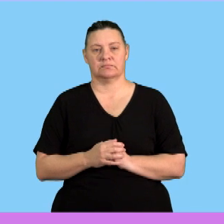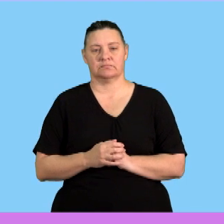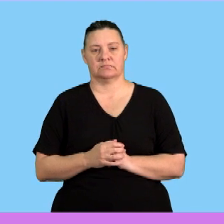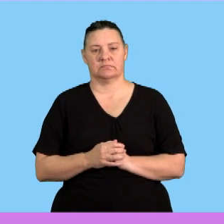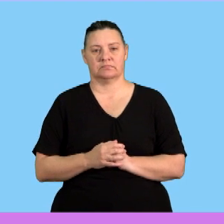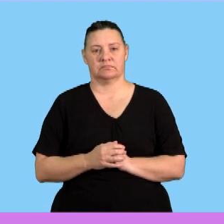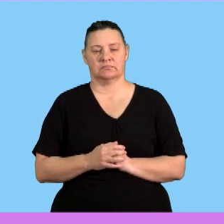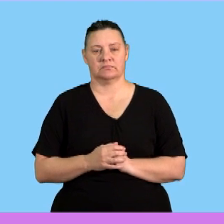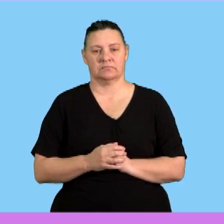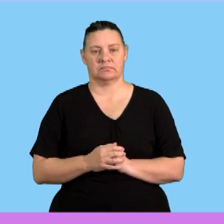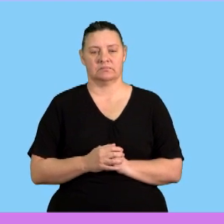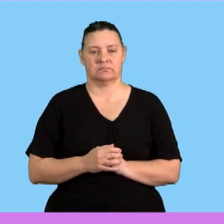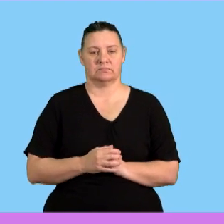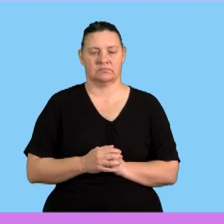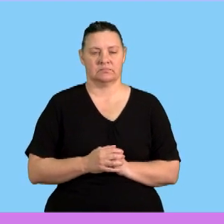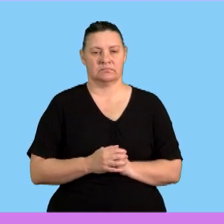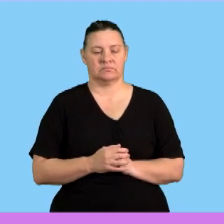counter